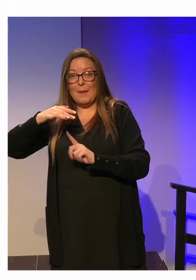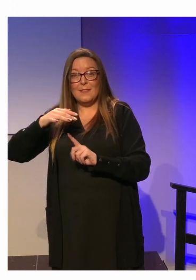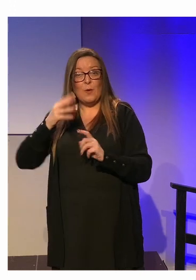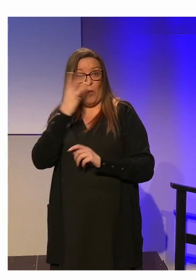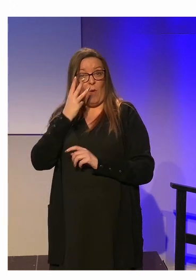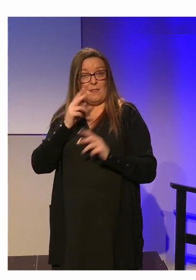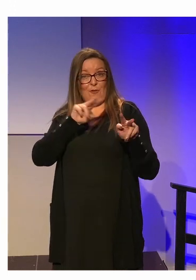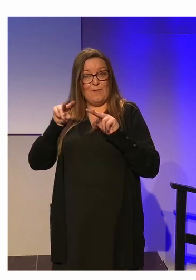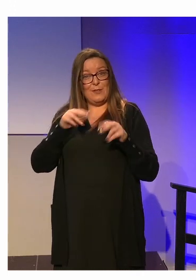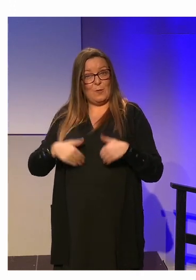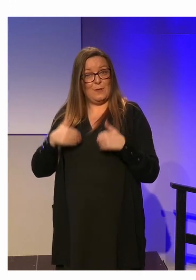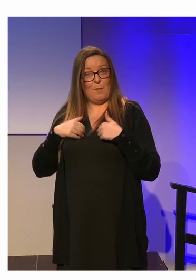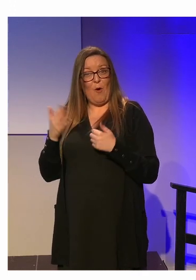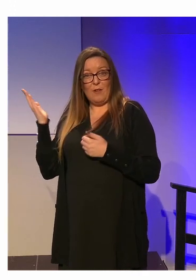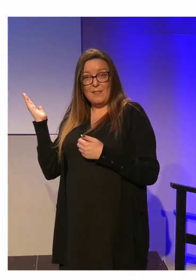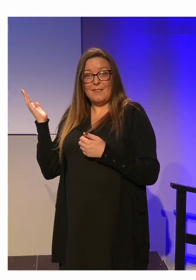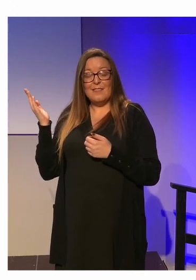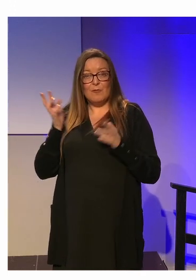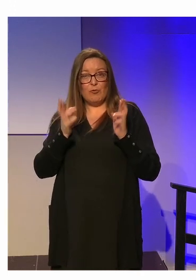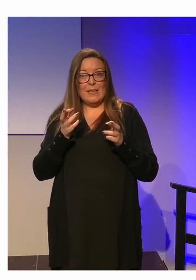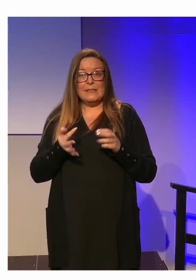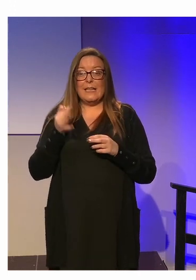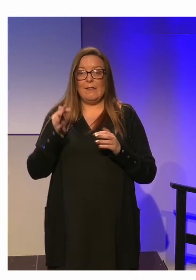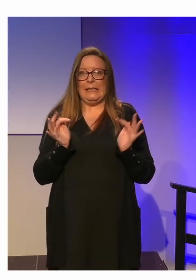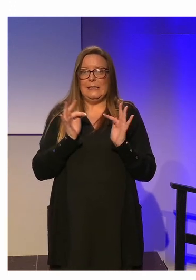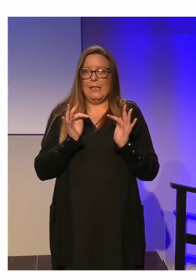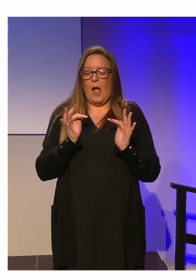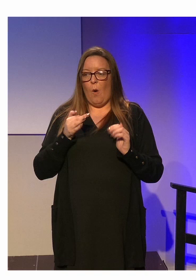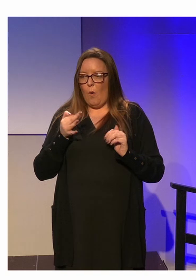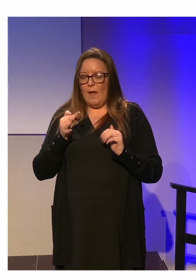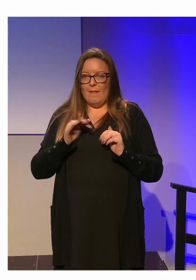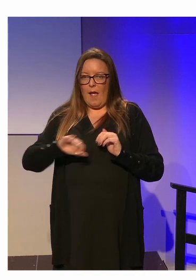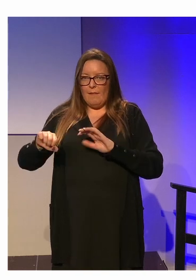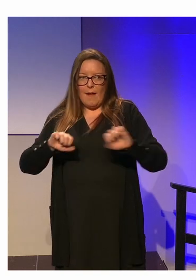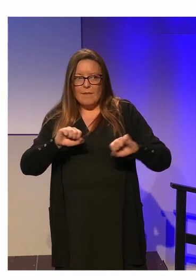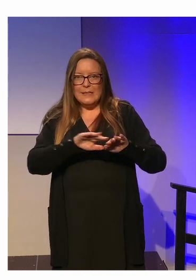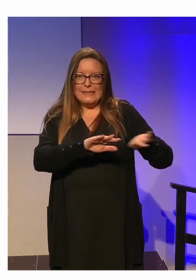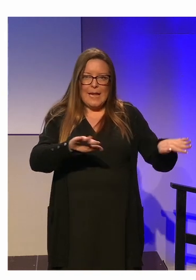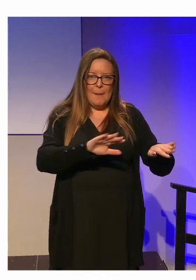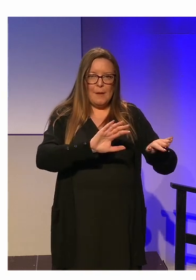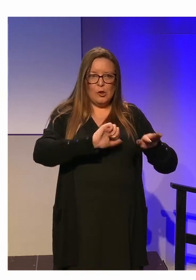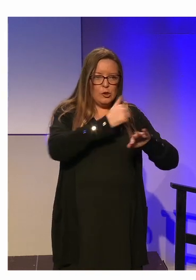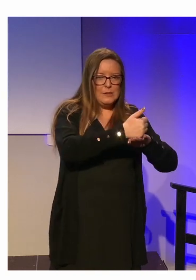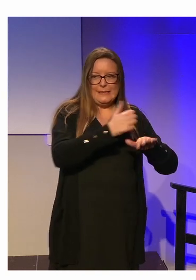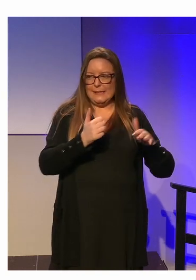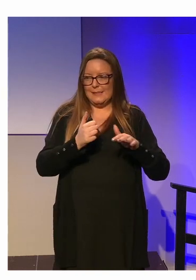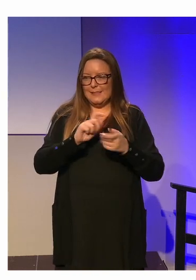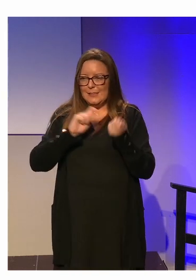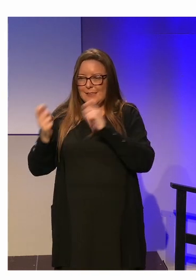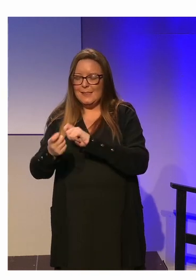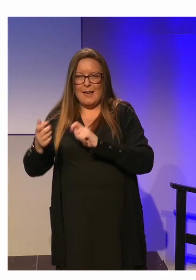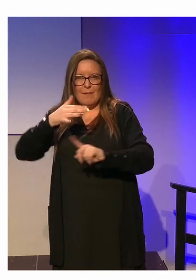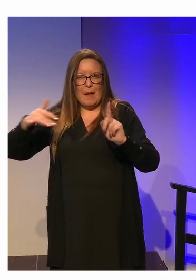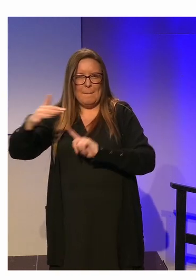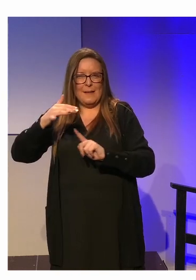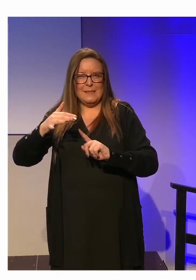this morning, right? There's a fear that if you give students, if you take away tables, if you change the environment, we'll lose control of the room. But